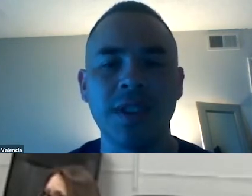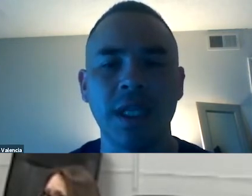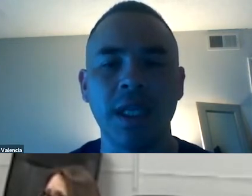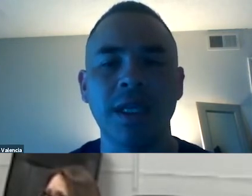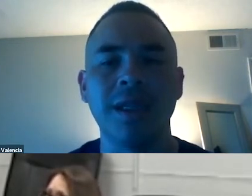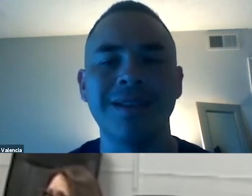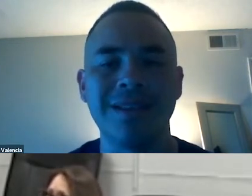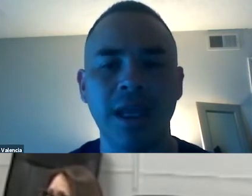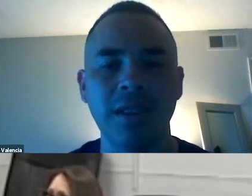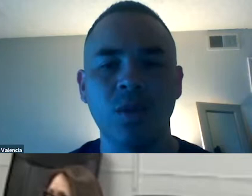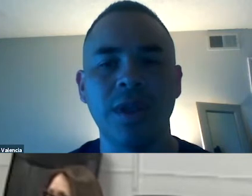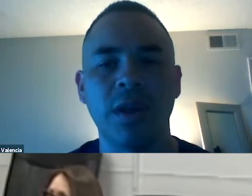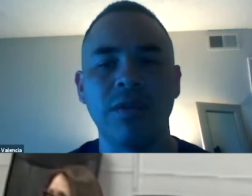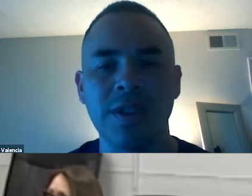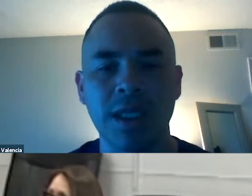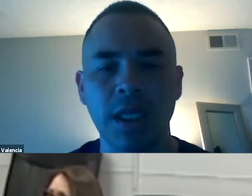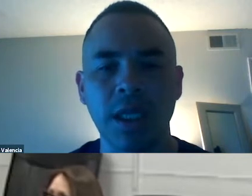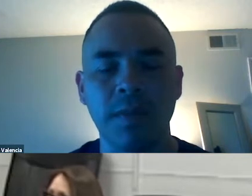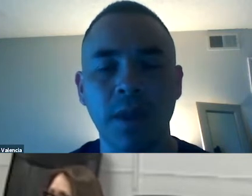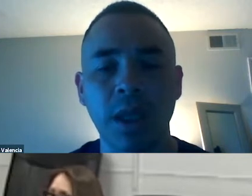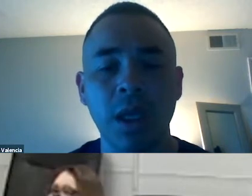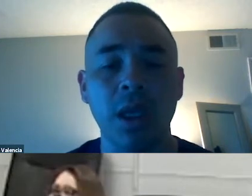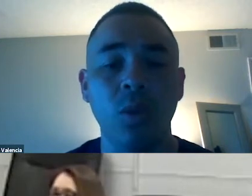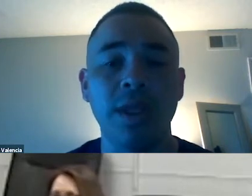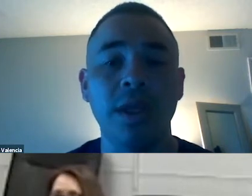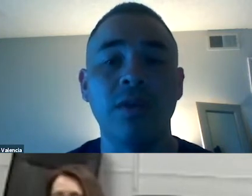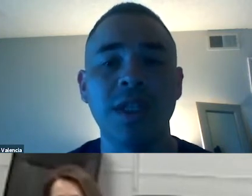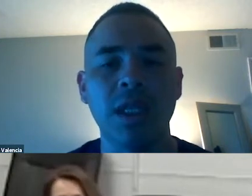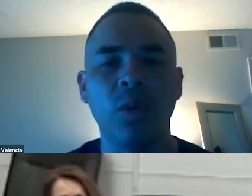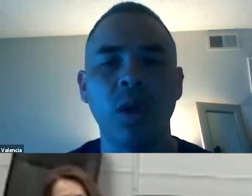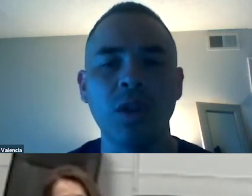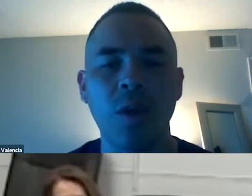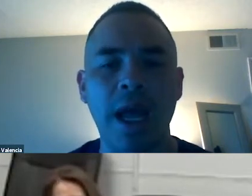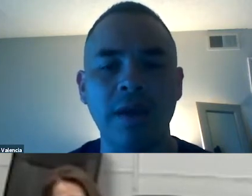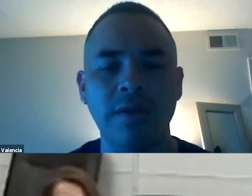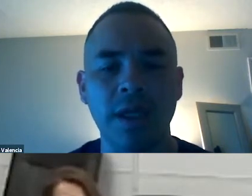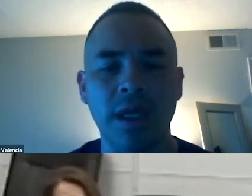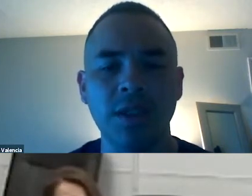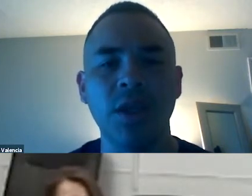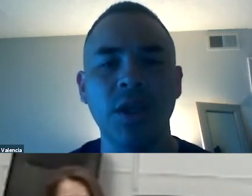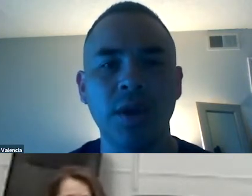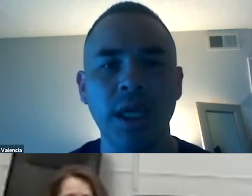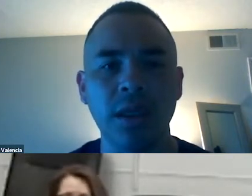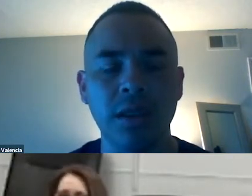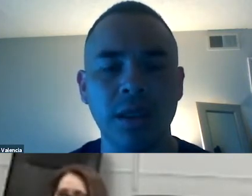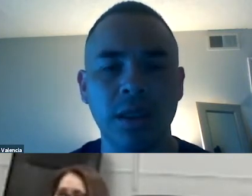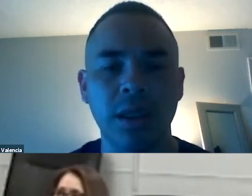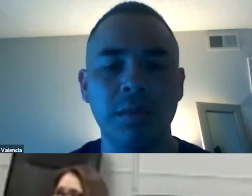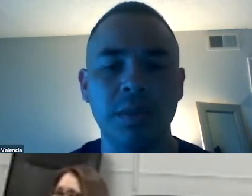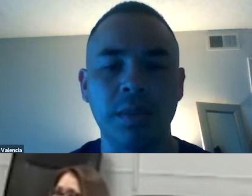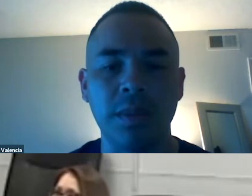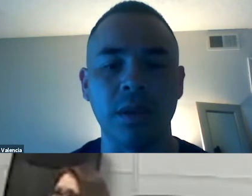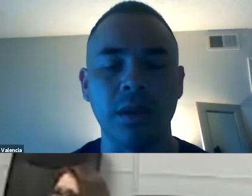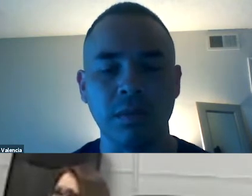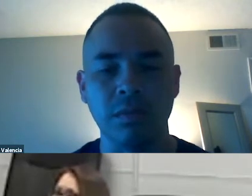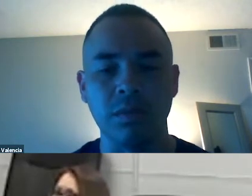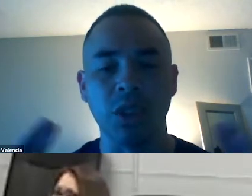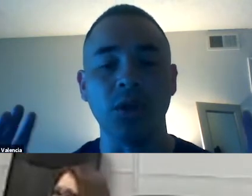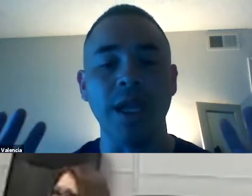in our facility stays within our facility. Within our facility, we also have security